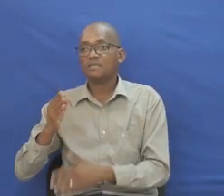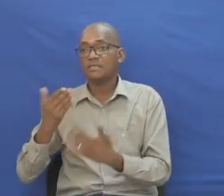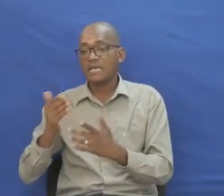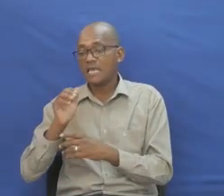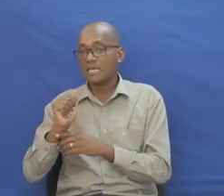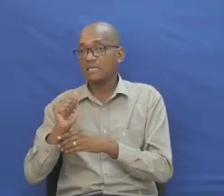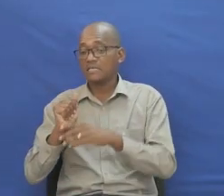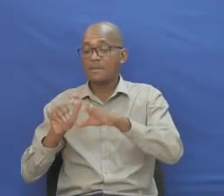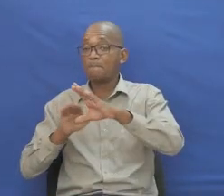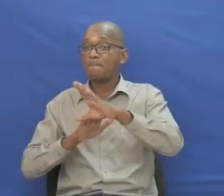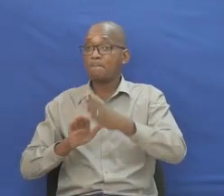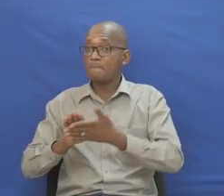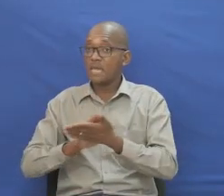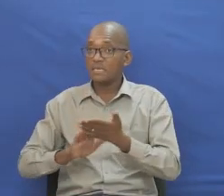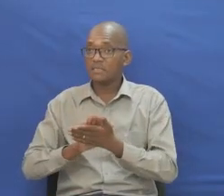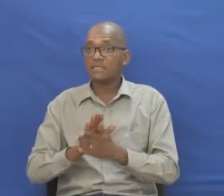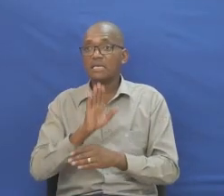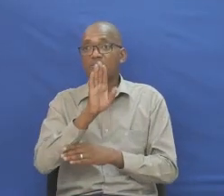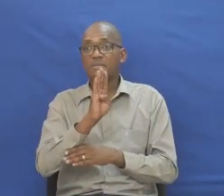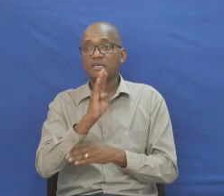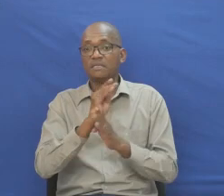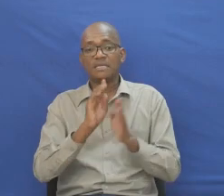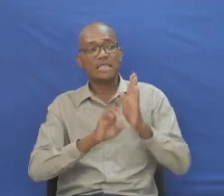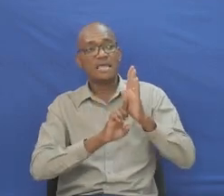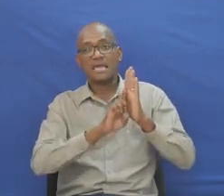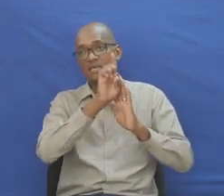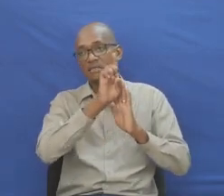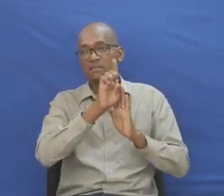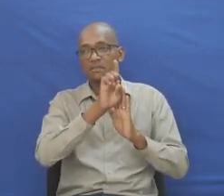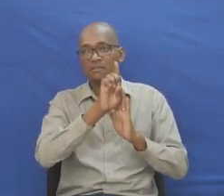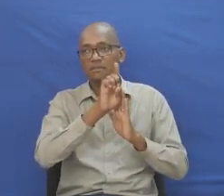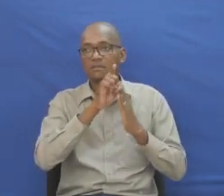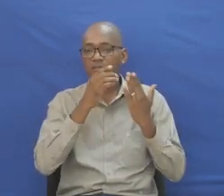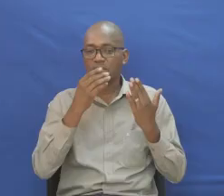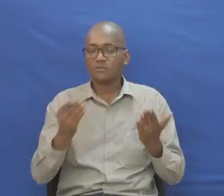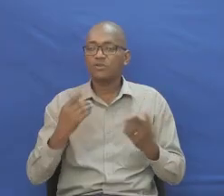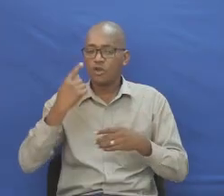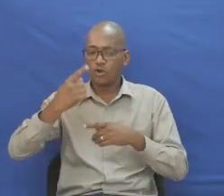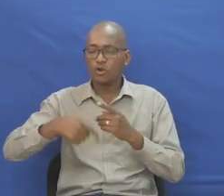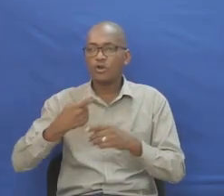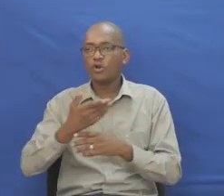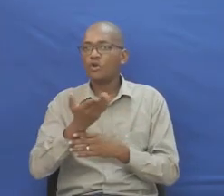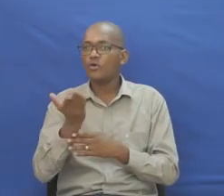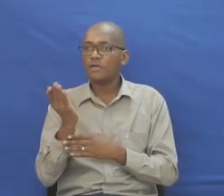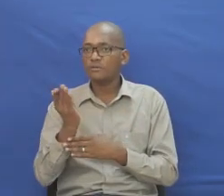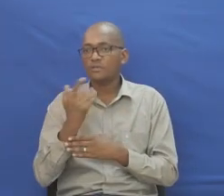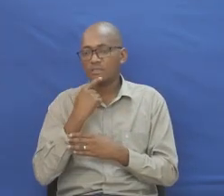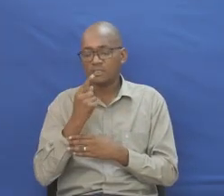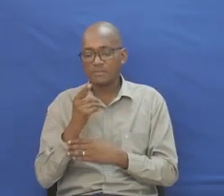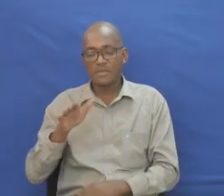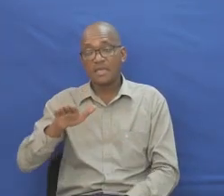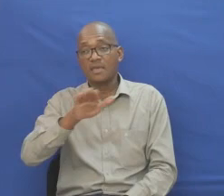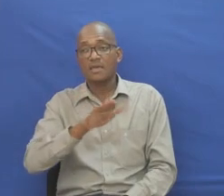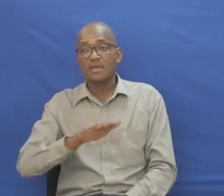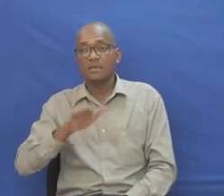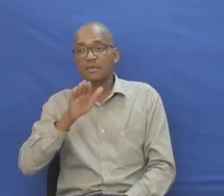a base, and B, it is your height. That's why always they just say in area of a right-angled triangle, it